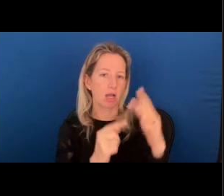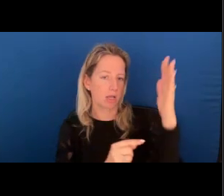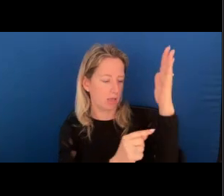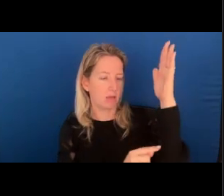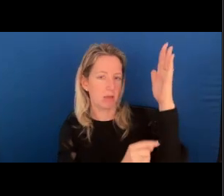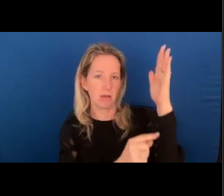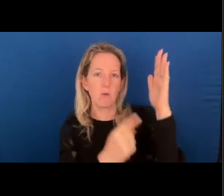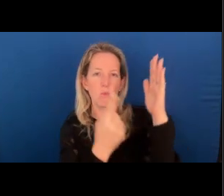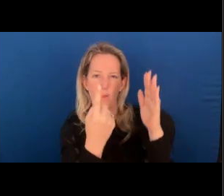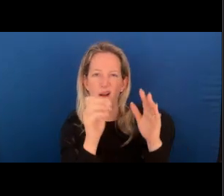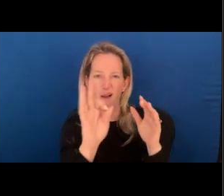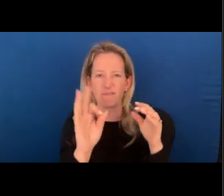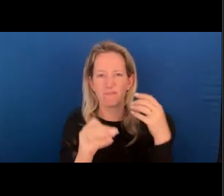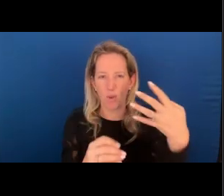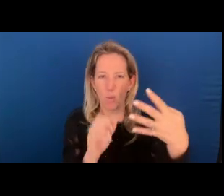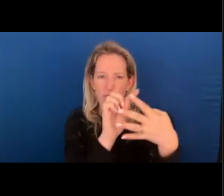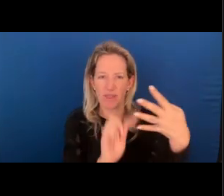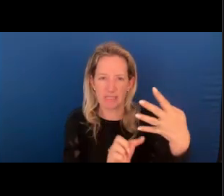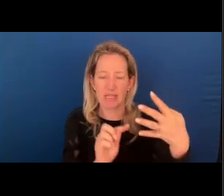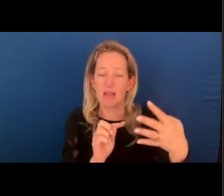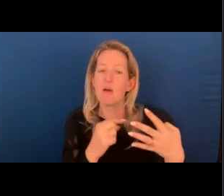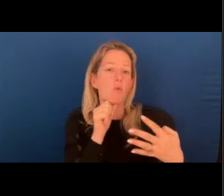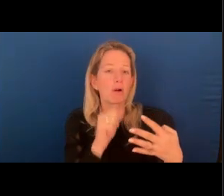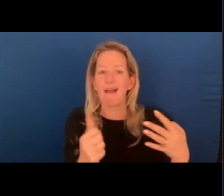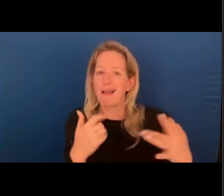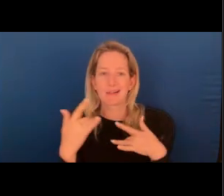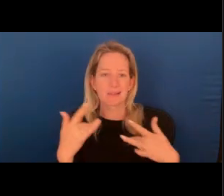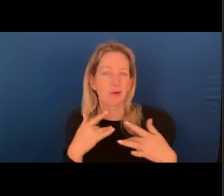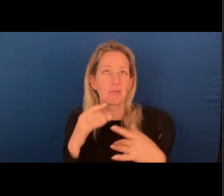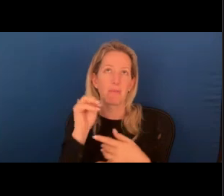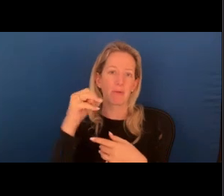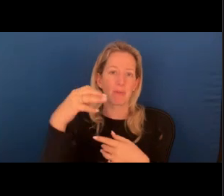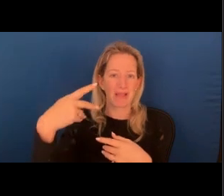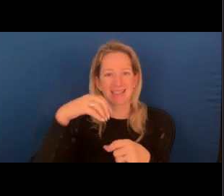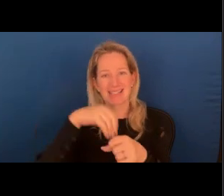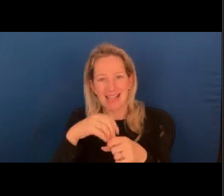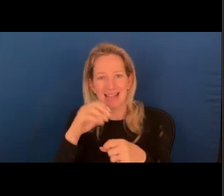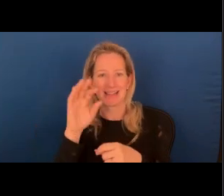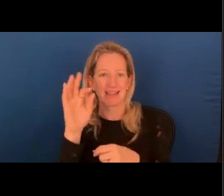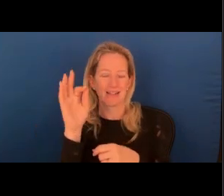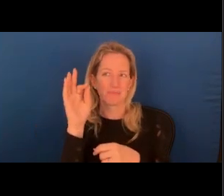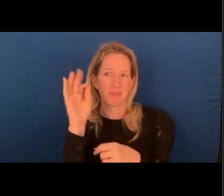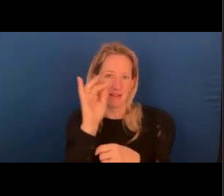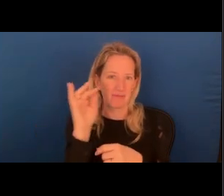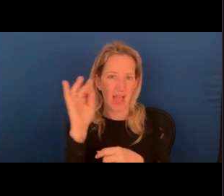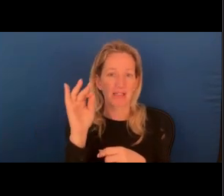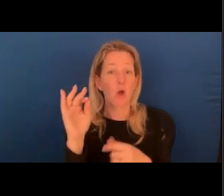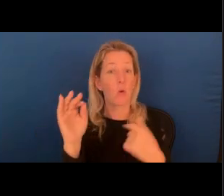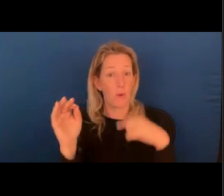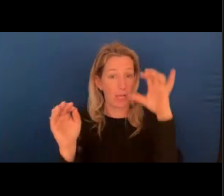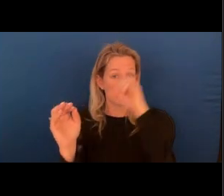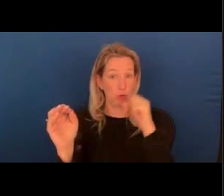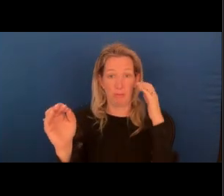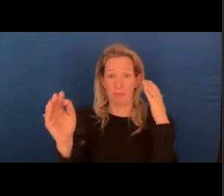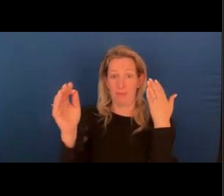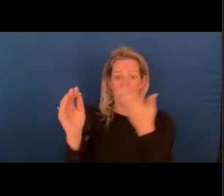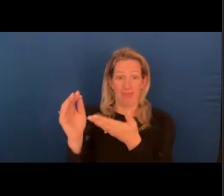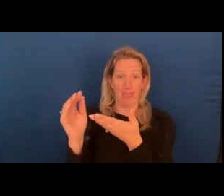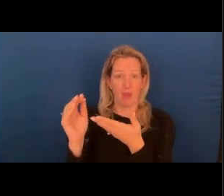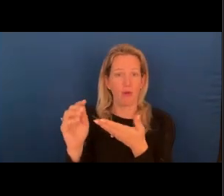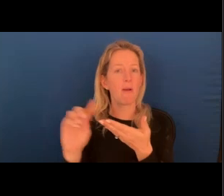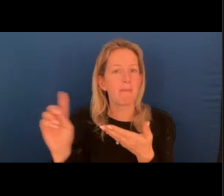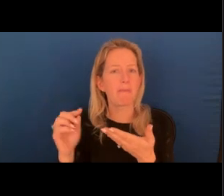we're not concerned with the microplastics in the lanternflies. We assume that they're going to be there. We want to know how much of the microplastics